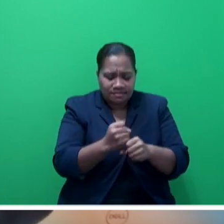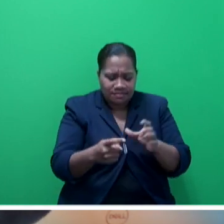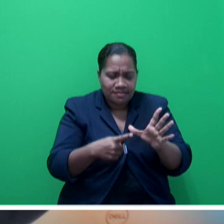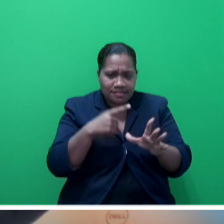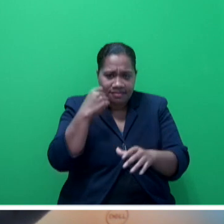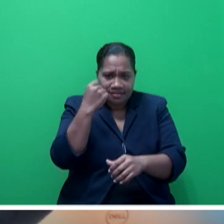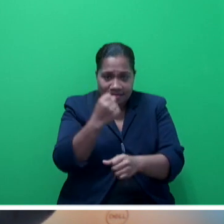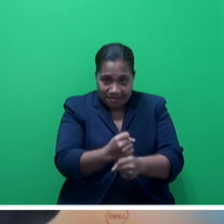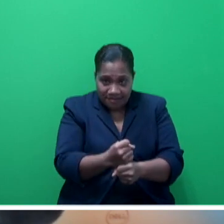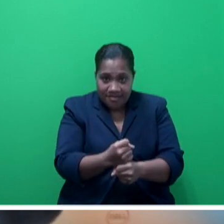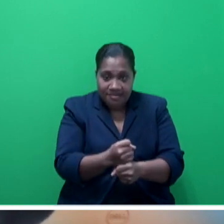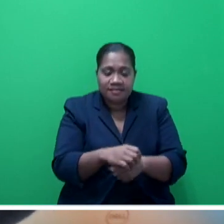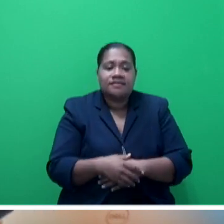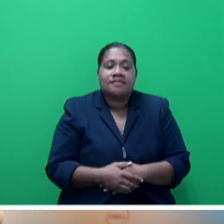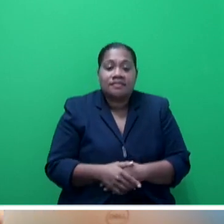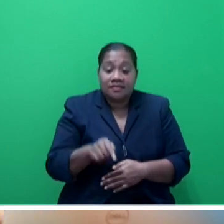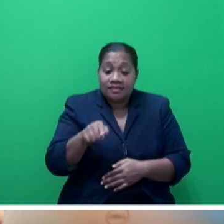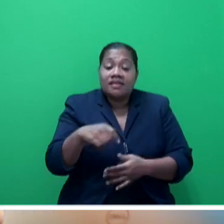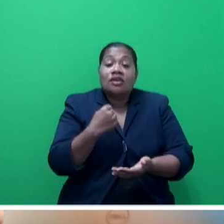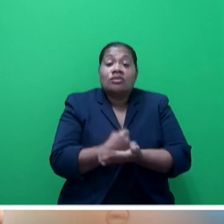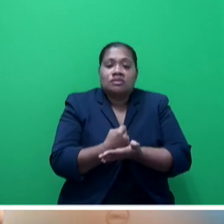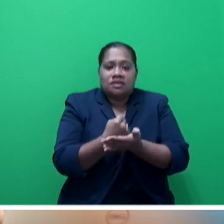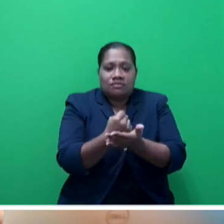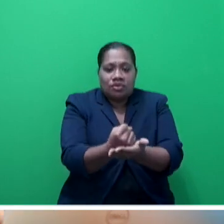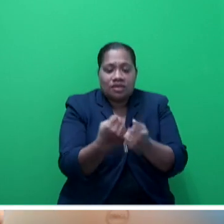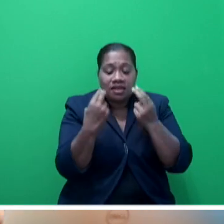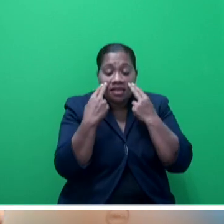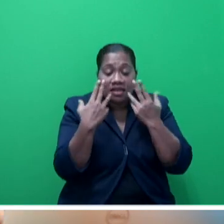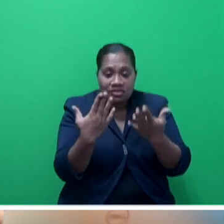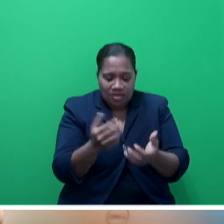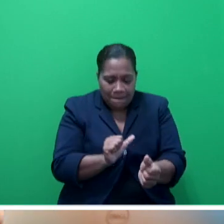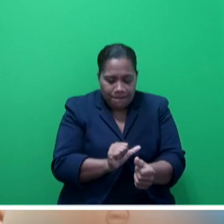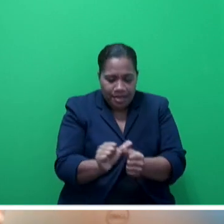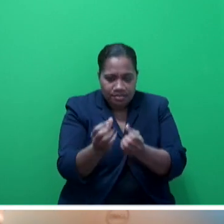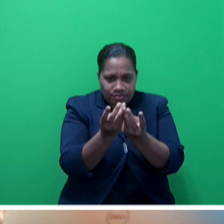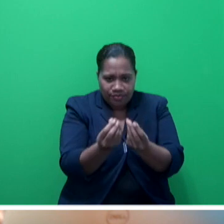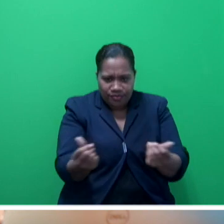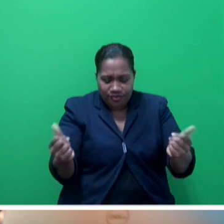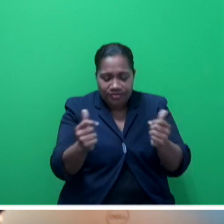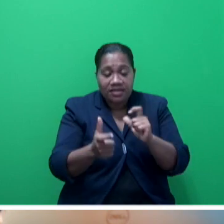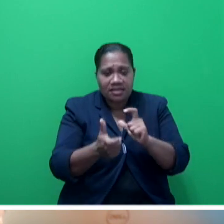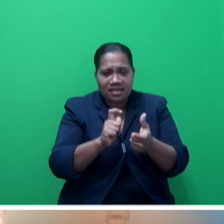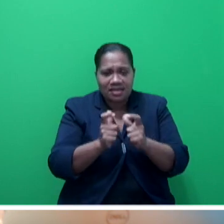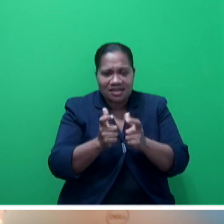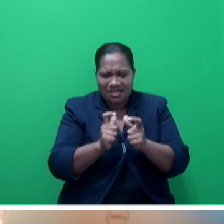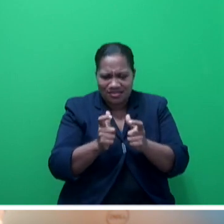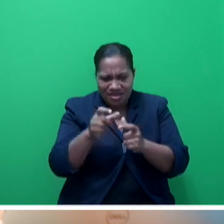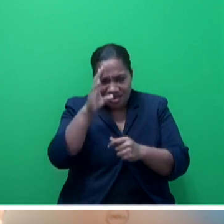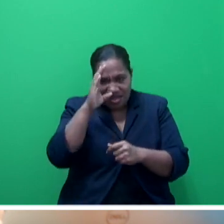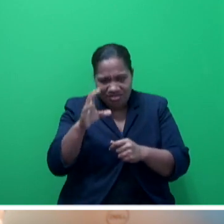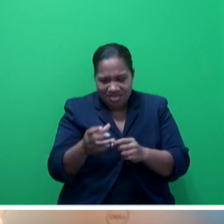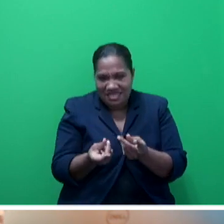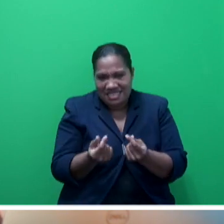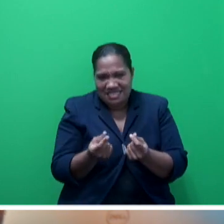as the potential to support nature-based solutions in climate-vulnerable countries. As a small